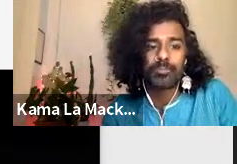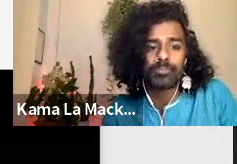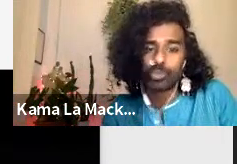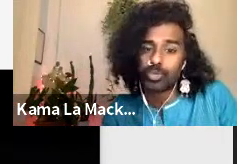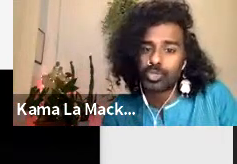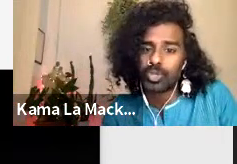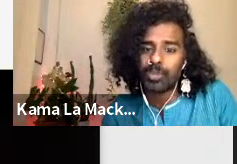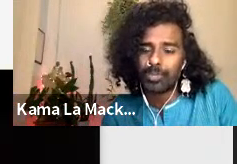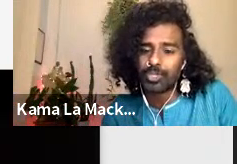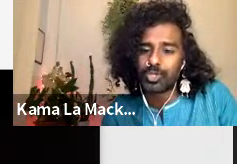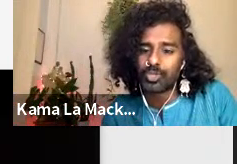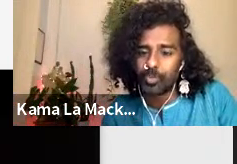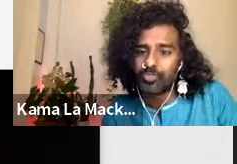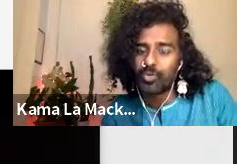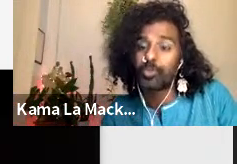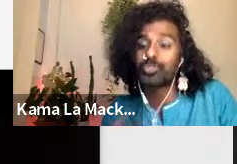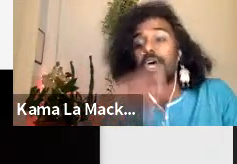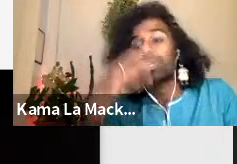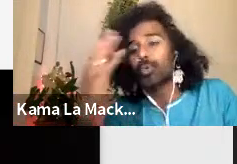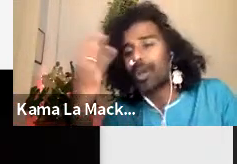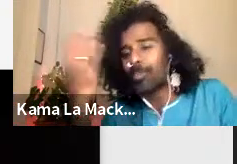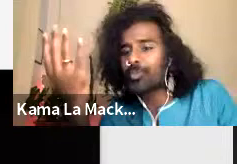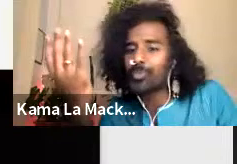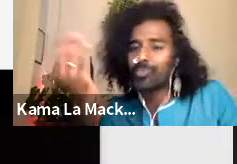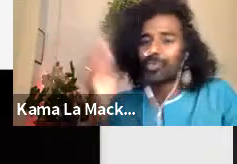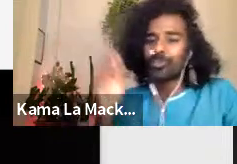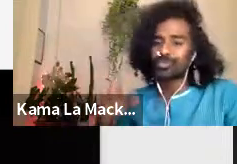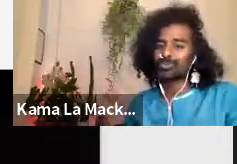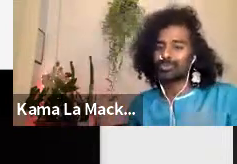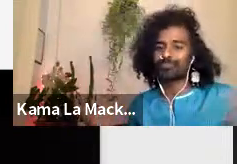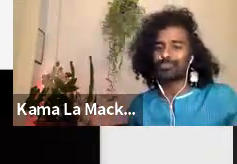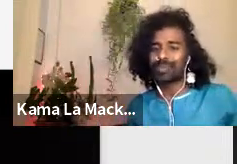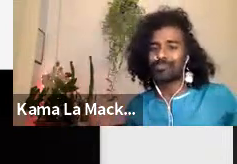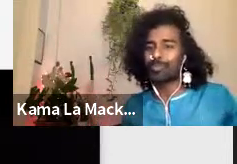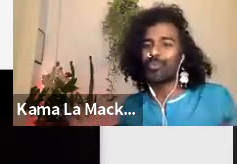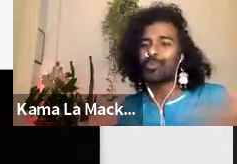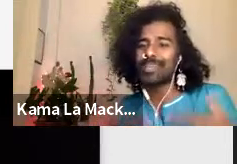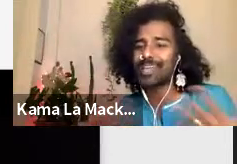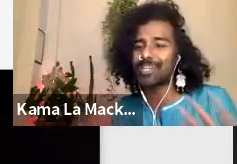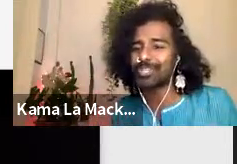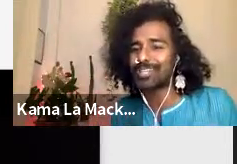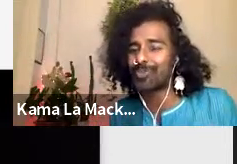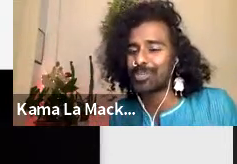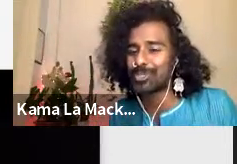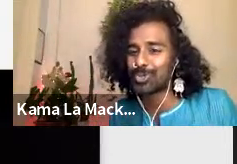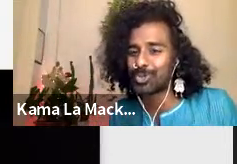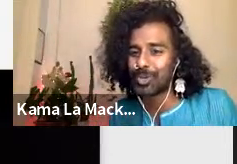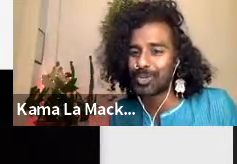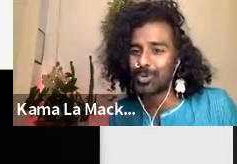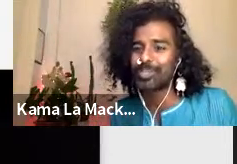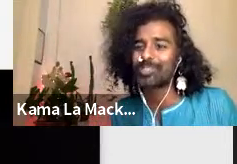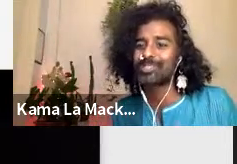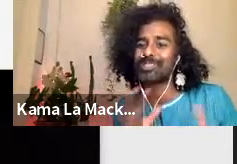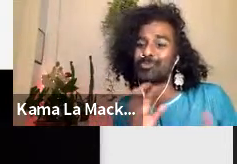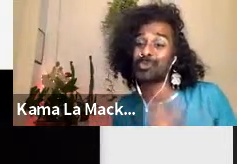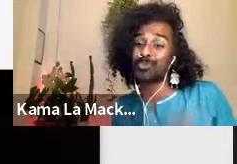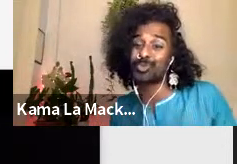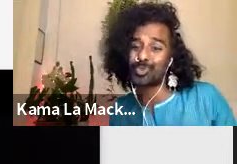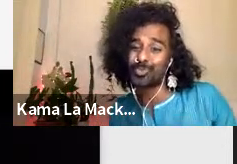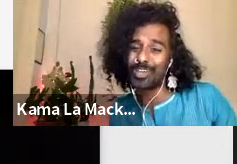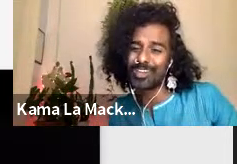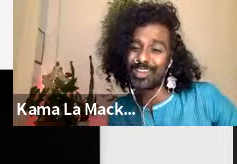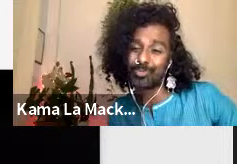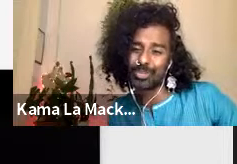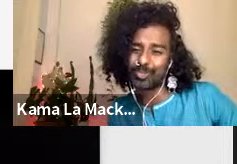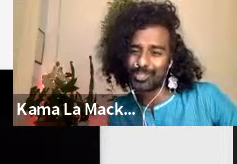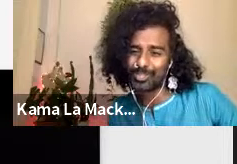you those are some images of the performance. So what happened with the performance also, the performance has actually never been shown to an audience because it was supposed